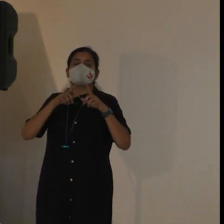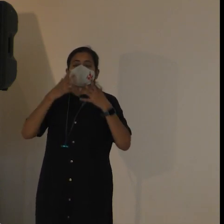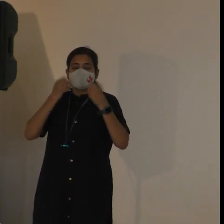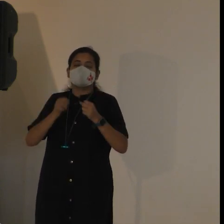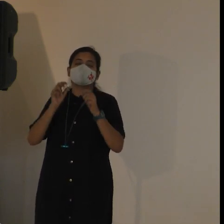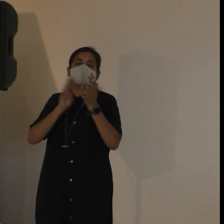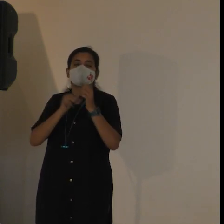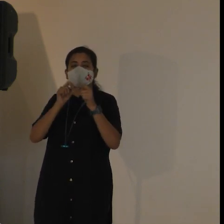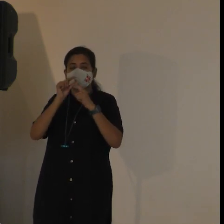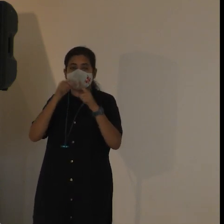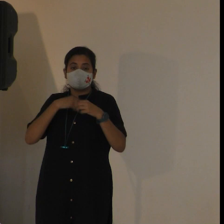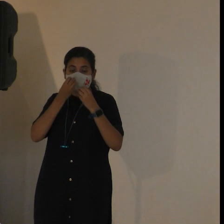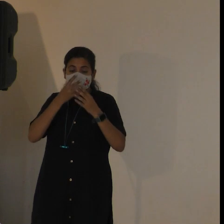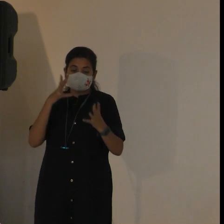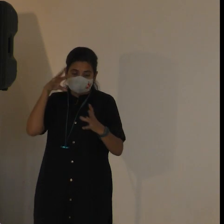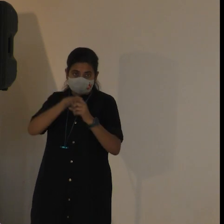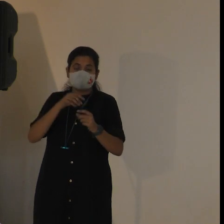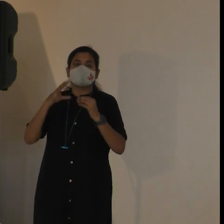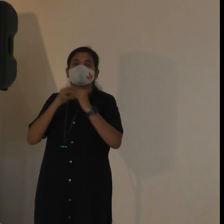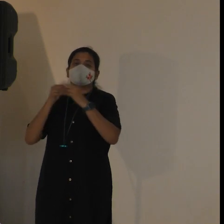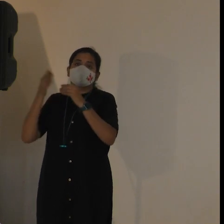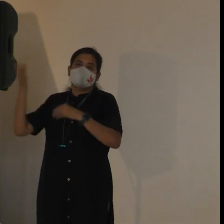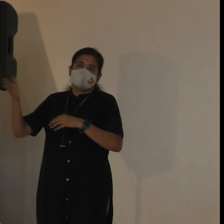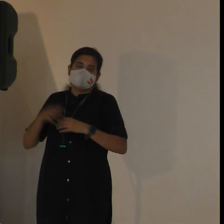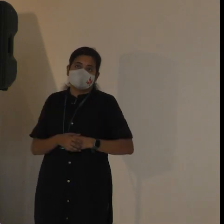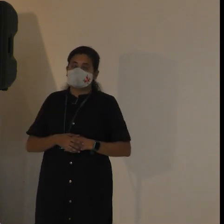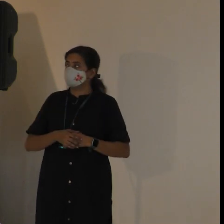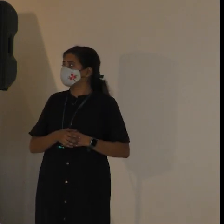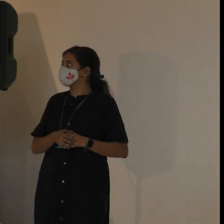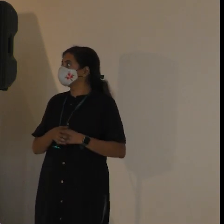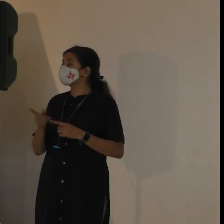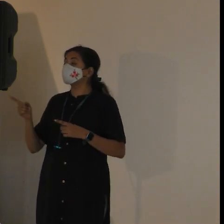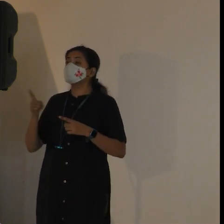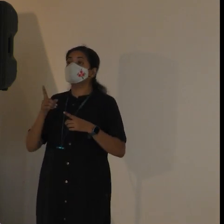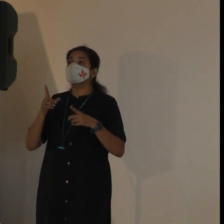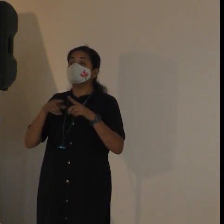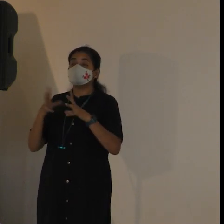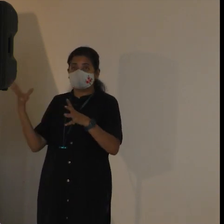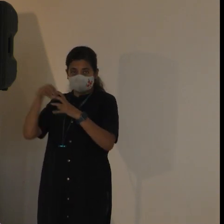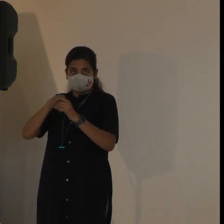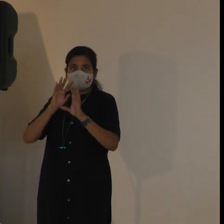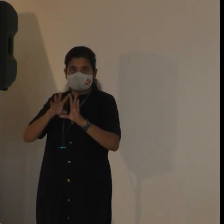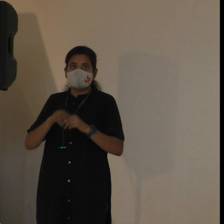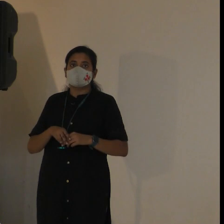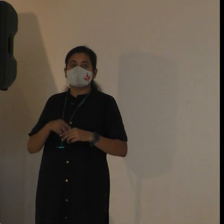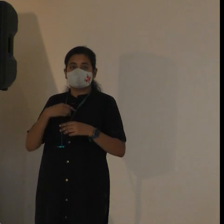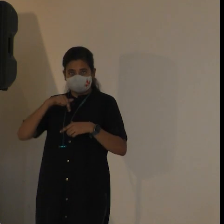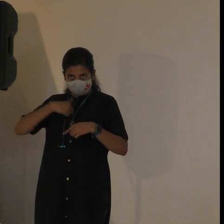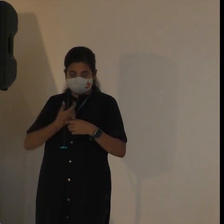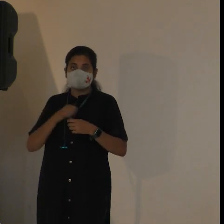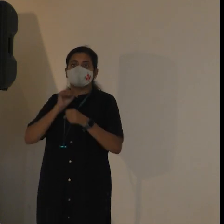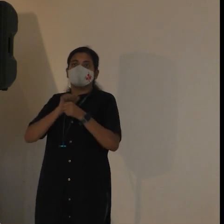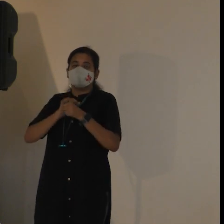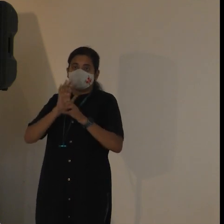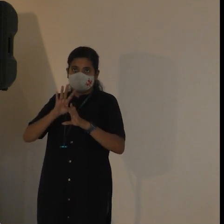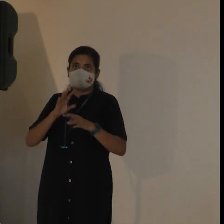and generally in the sphere of Bangalore socio-cultural activities. So one of those includes, from drawing from my own work, the